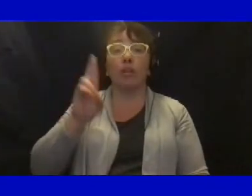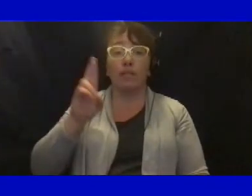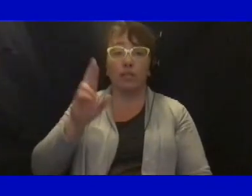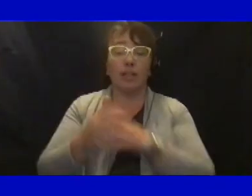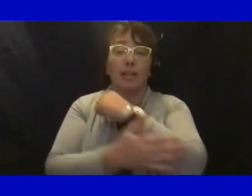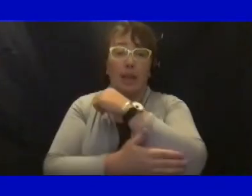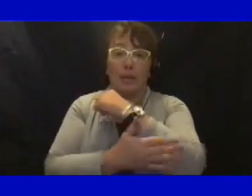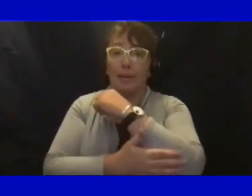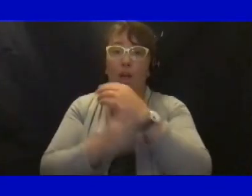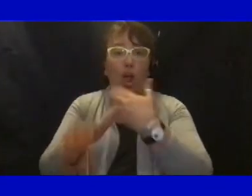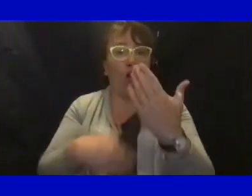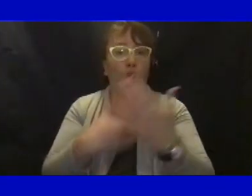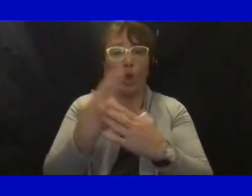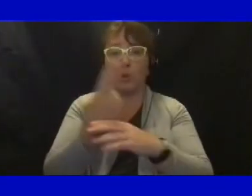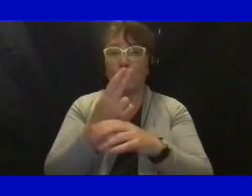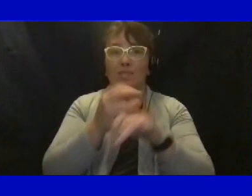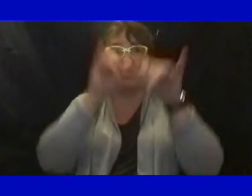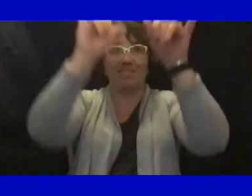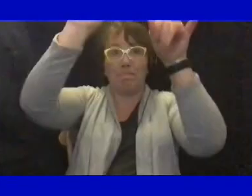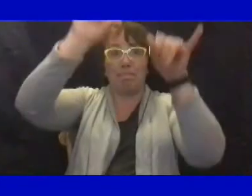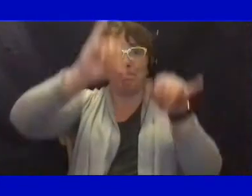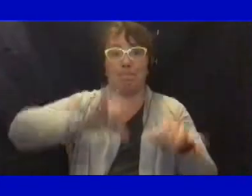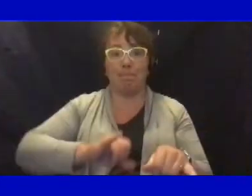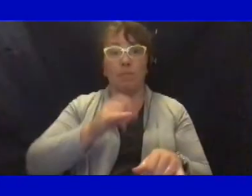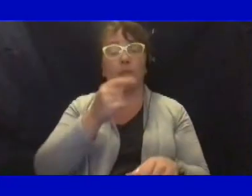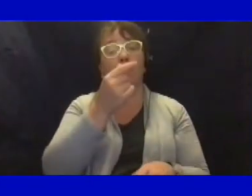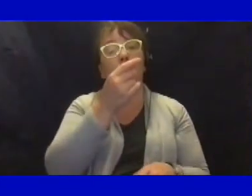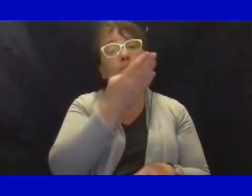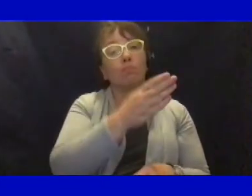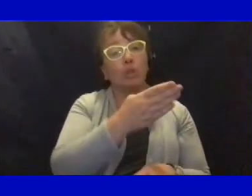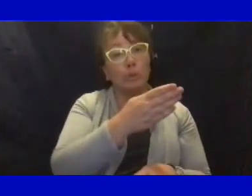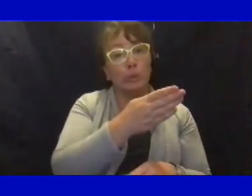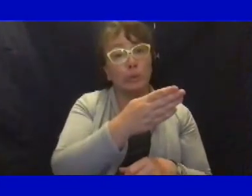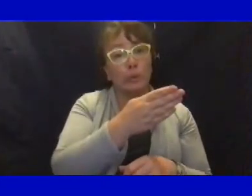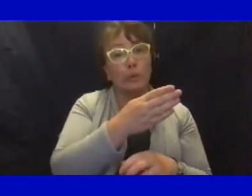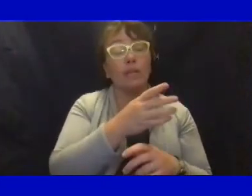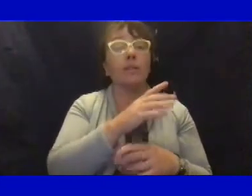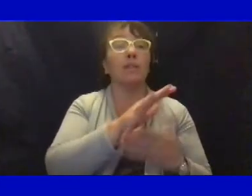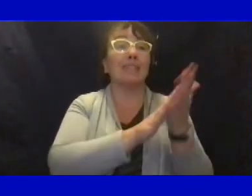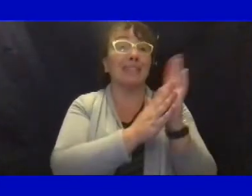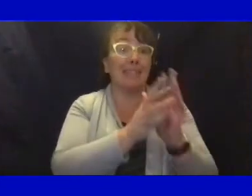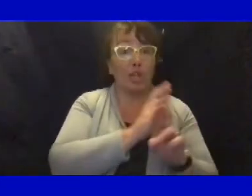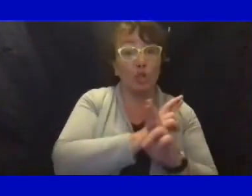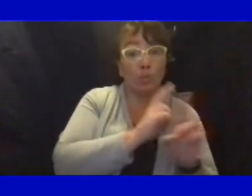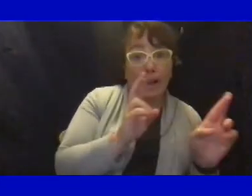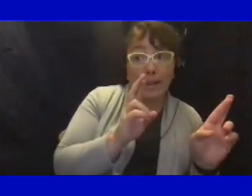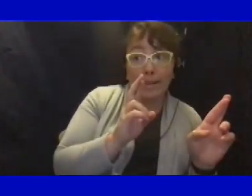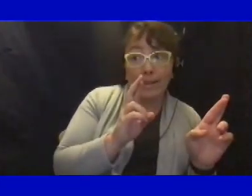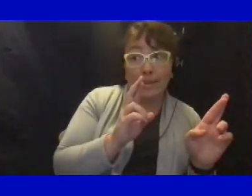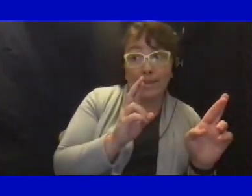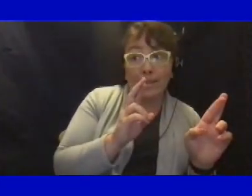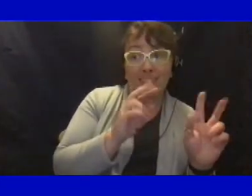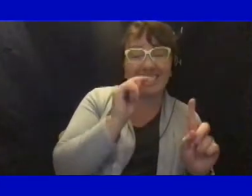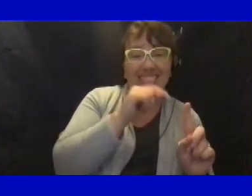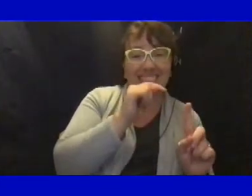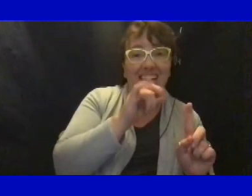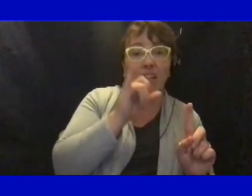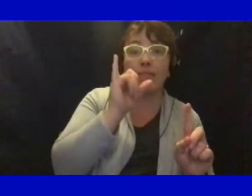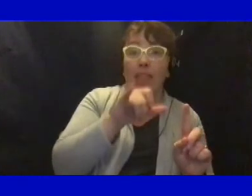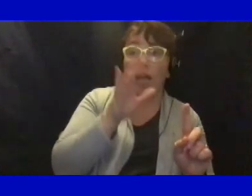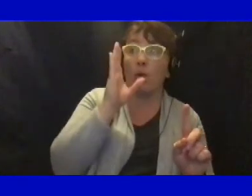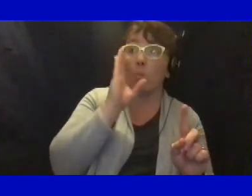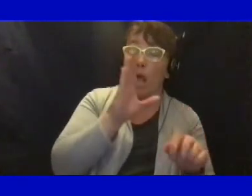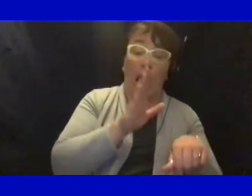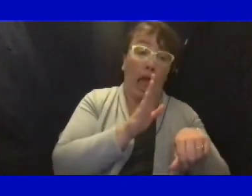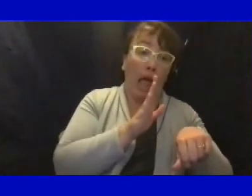terms, and this is what it means. Get ready for flood type things. We're going to try and give you as much notice as possible when we